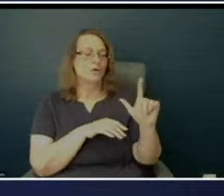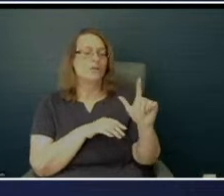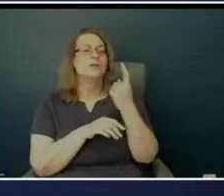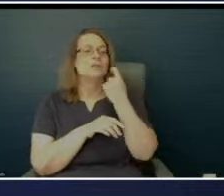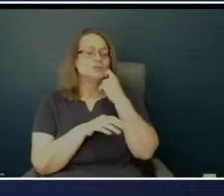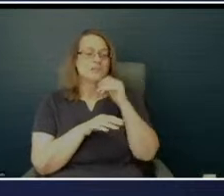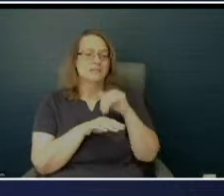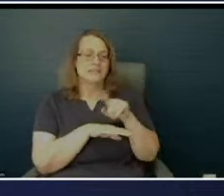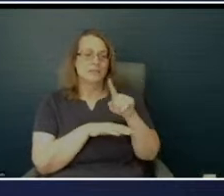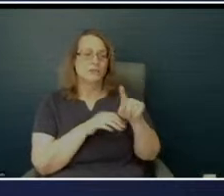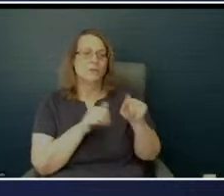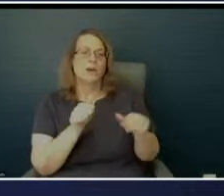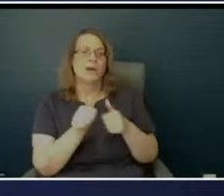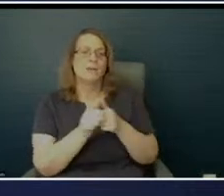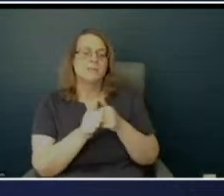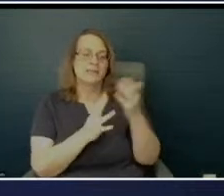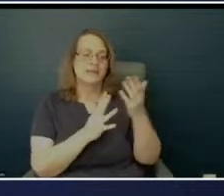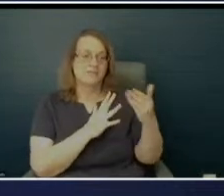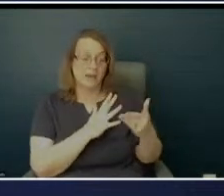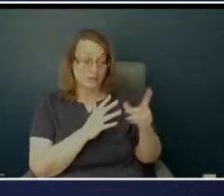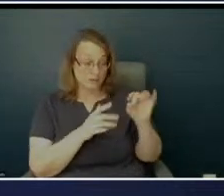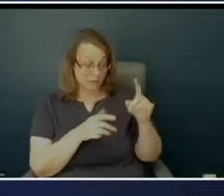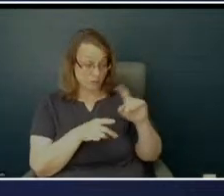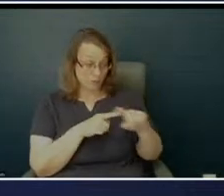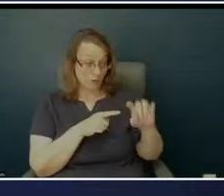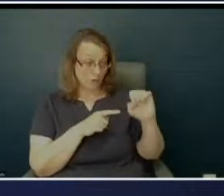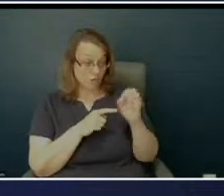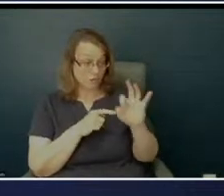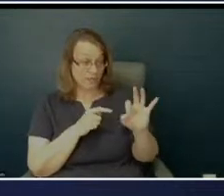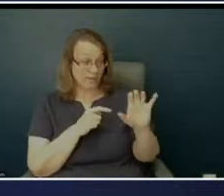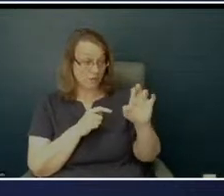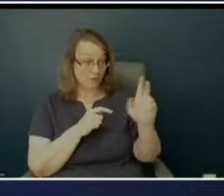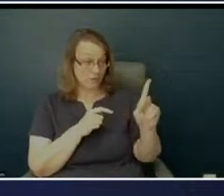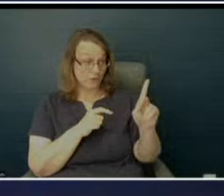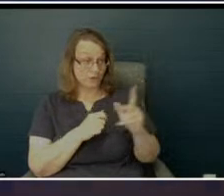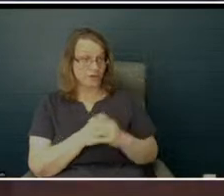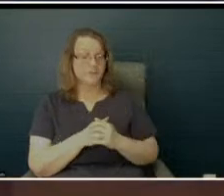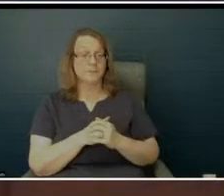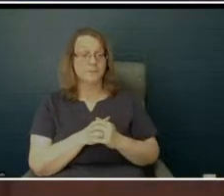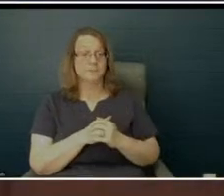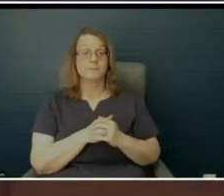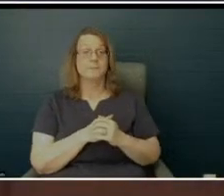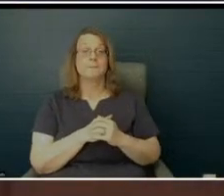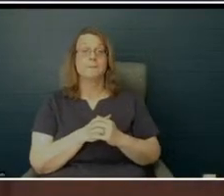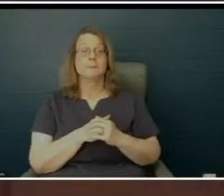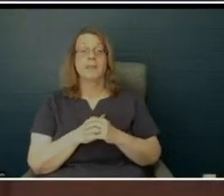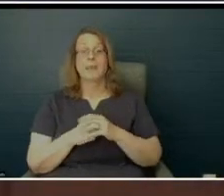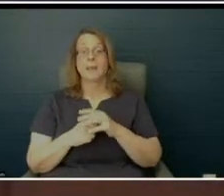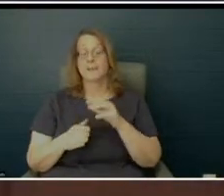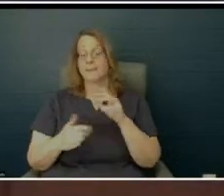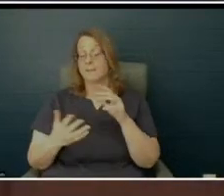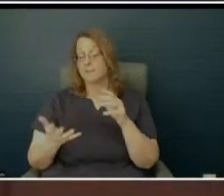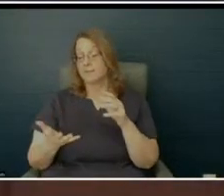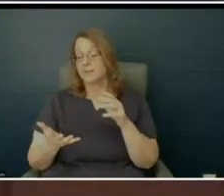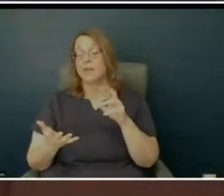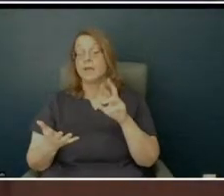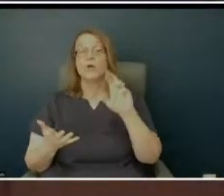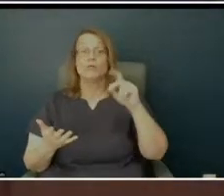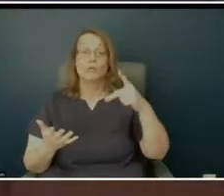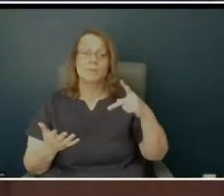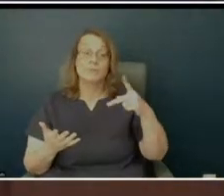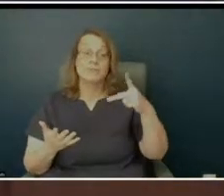file. Did you call Jeff Clark? Mr. Donahue, Representative Perry called you the next